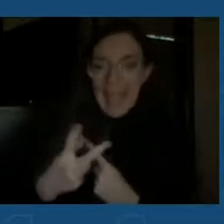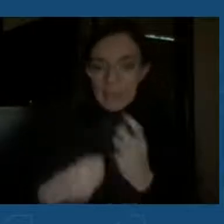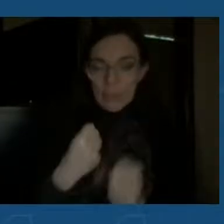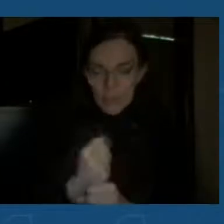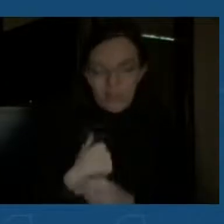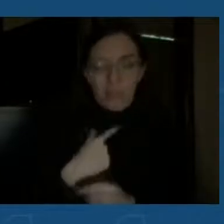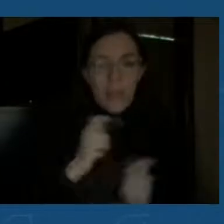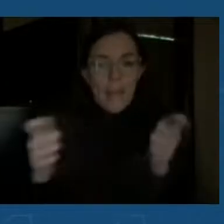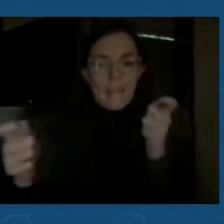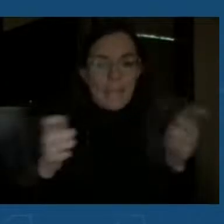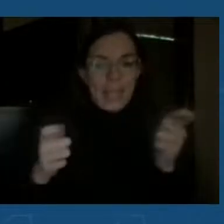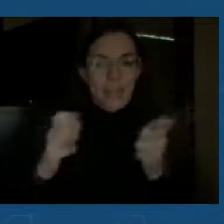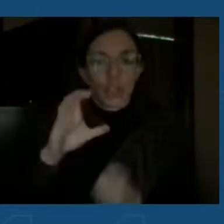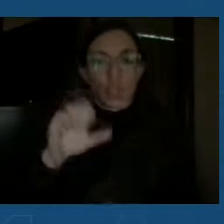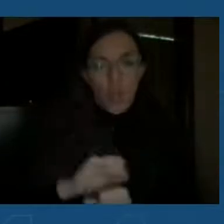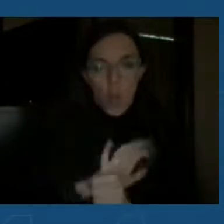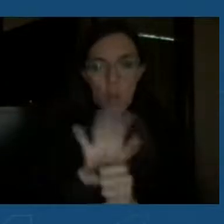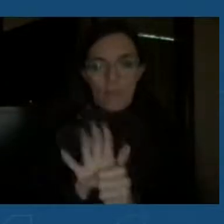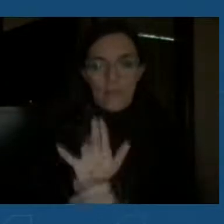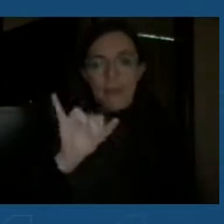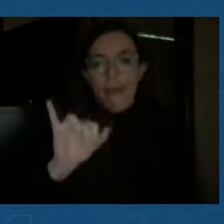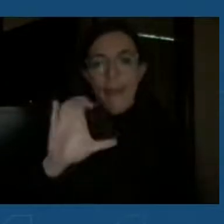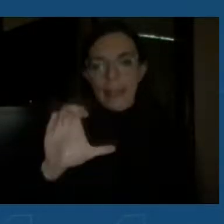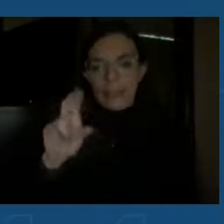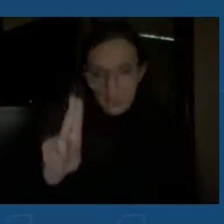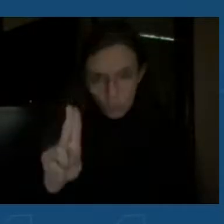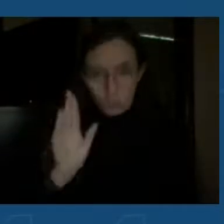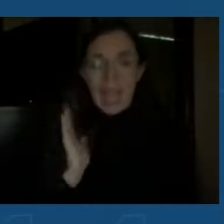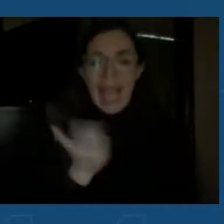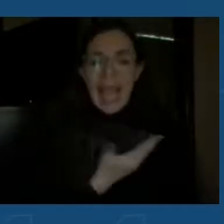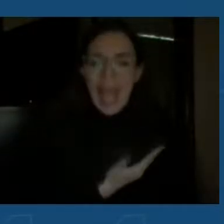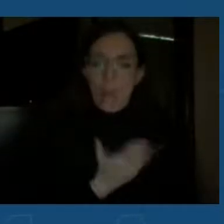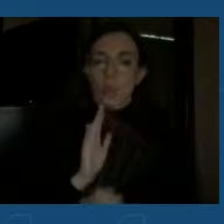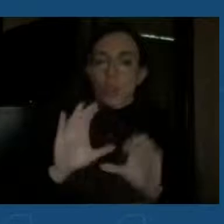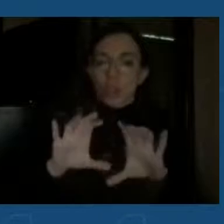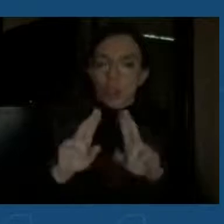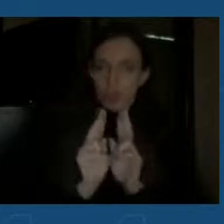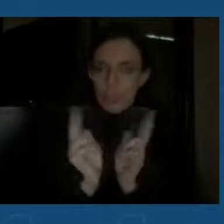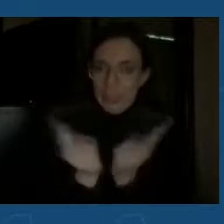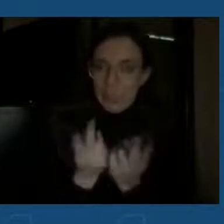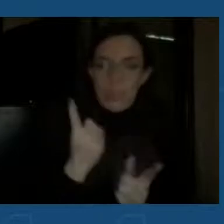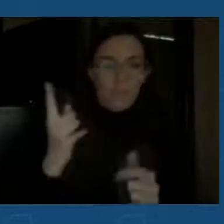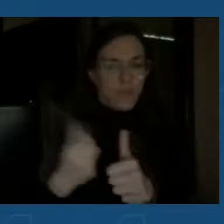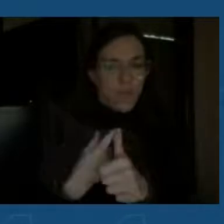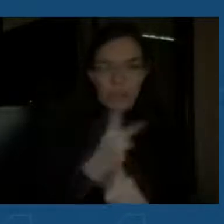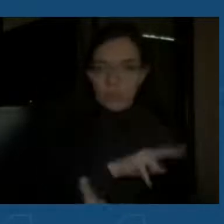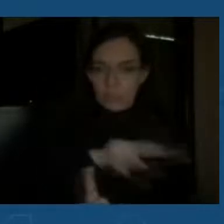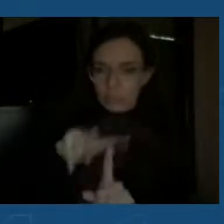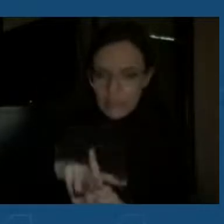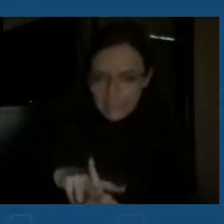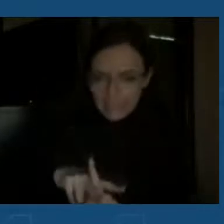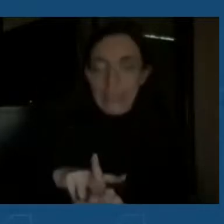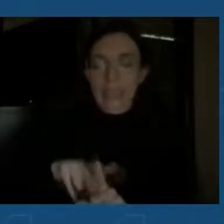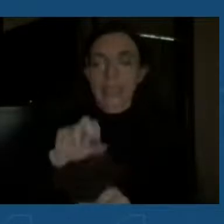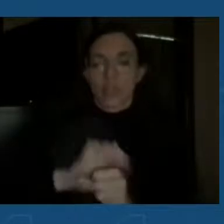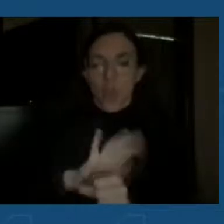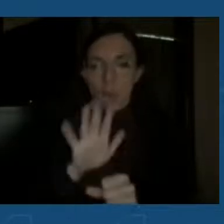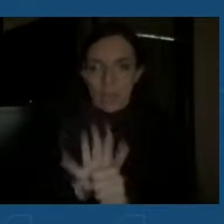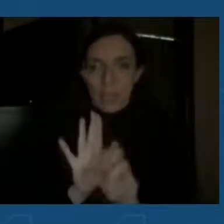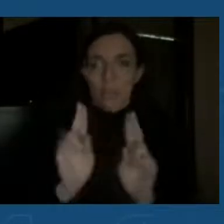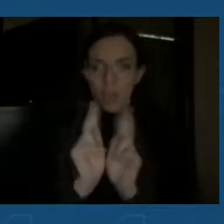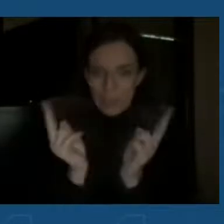ICU. Our unit was the first designated COVID ICU in the institution, so we did see quite a bit of